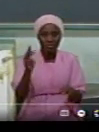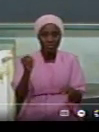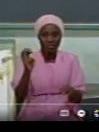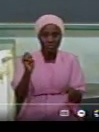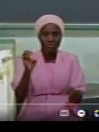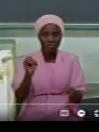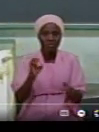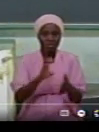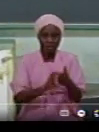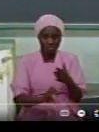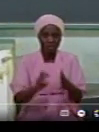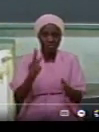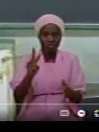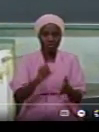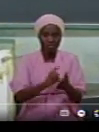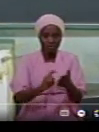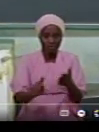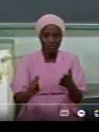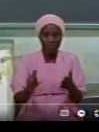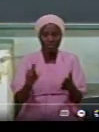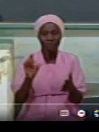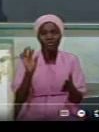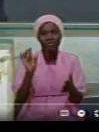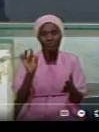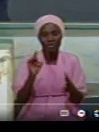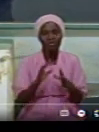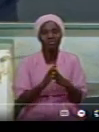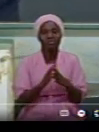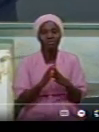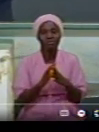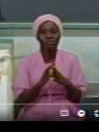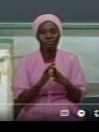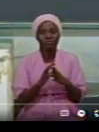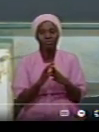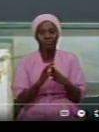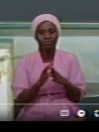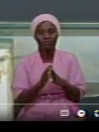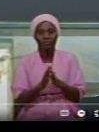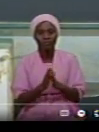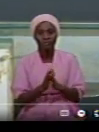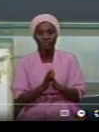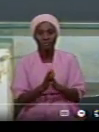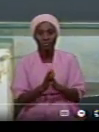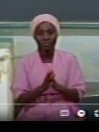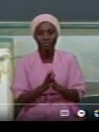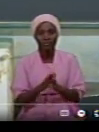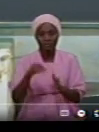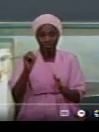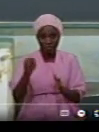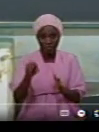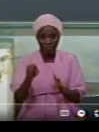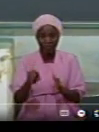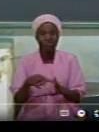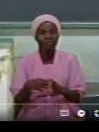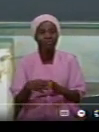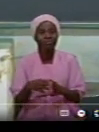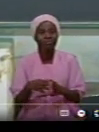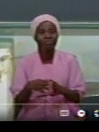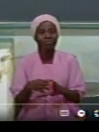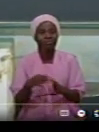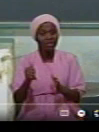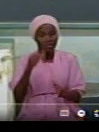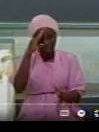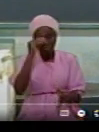verse 18. James chapter 2, verse 18. Yea, a man